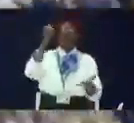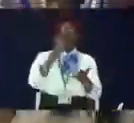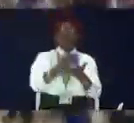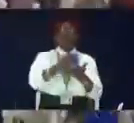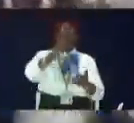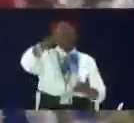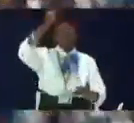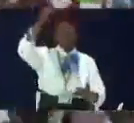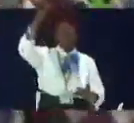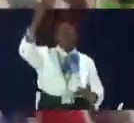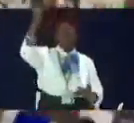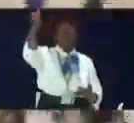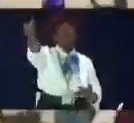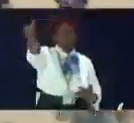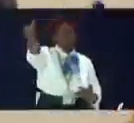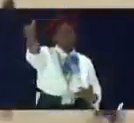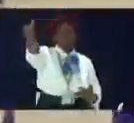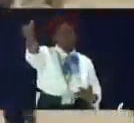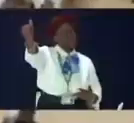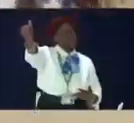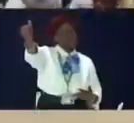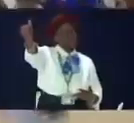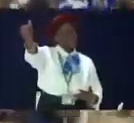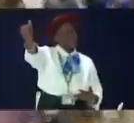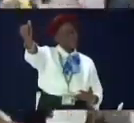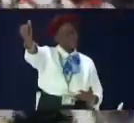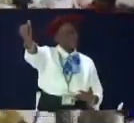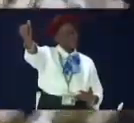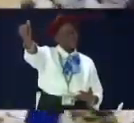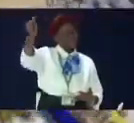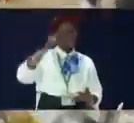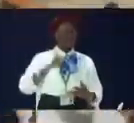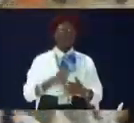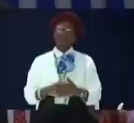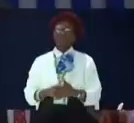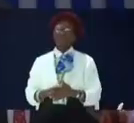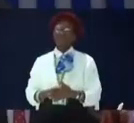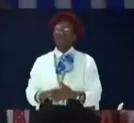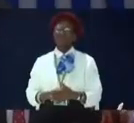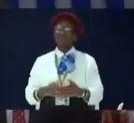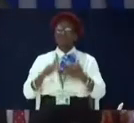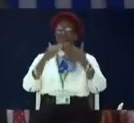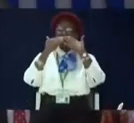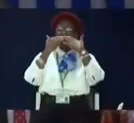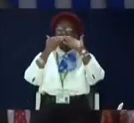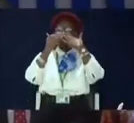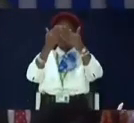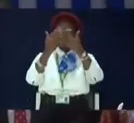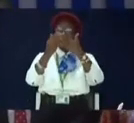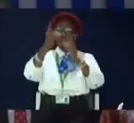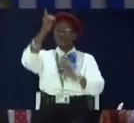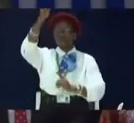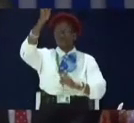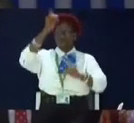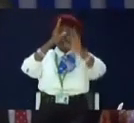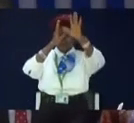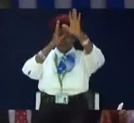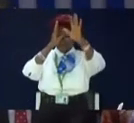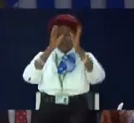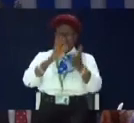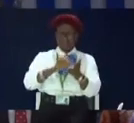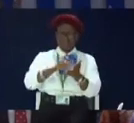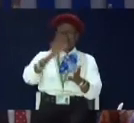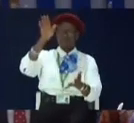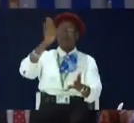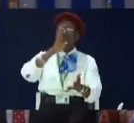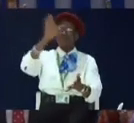Jẹ́ kí àwọn ọmọ rẹ kí wọn ó kọ orin ìṣẹ́gun. Thank you, Father. Bàbá ẹ ṣeun. Glory be to your holy